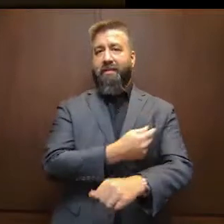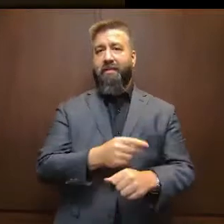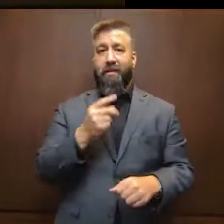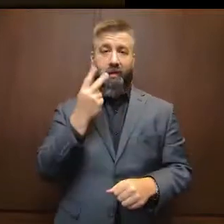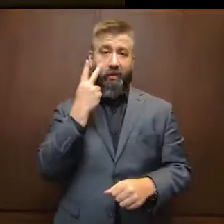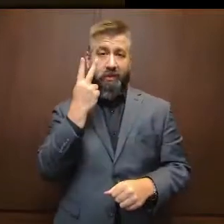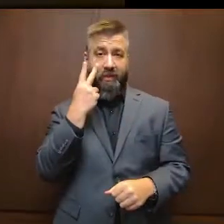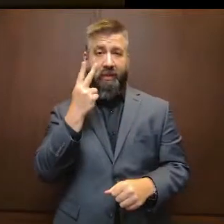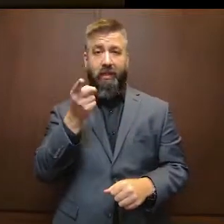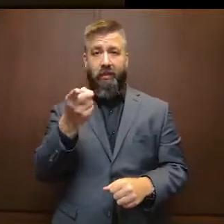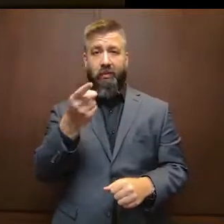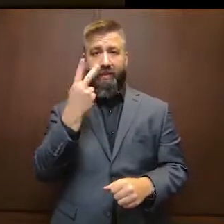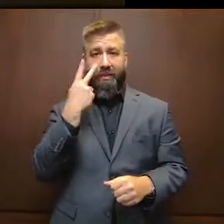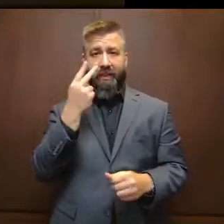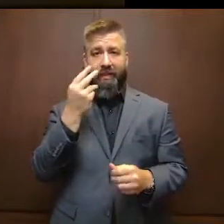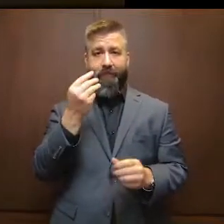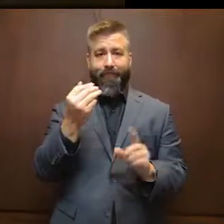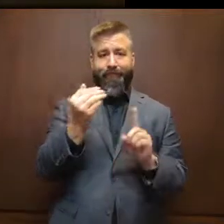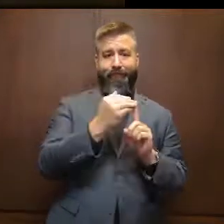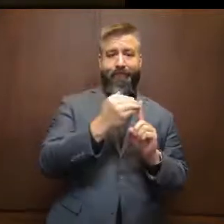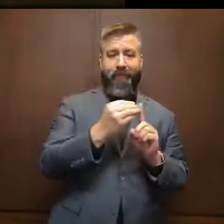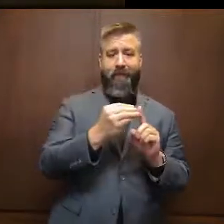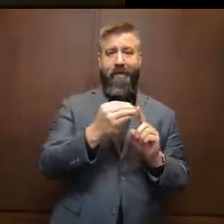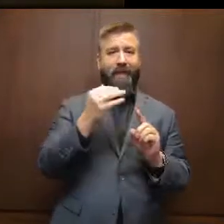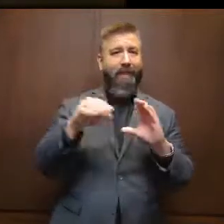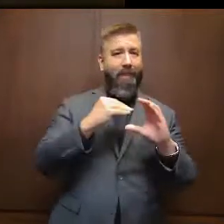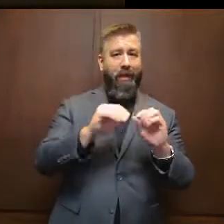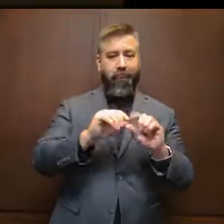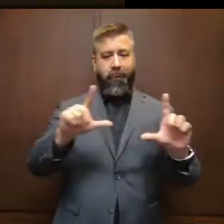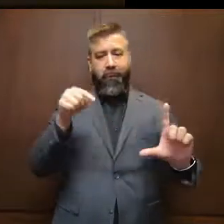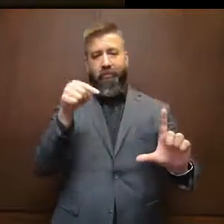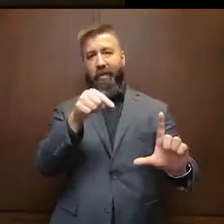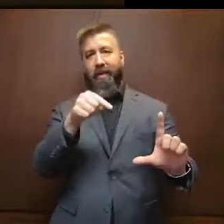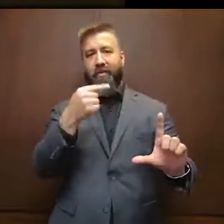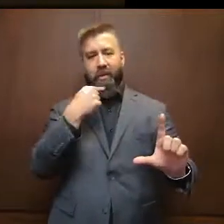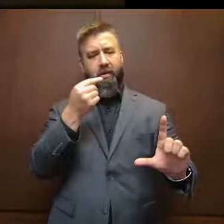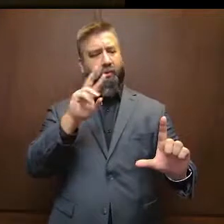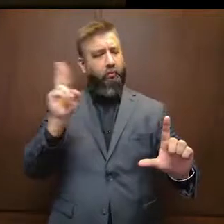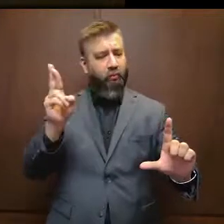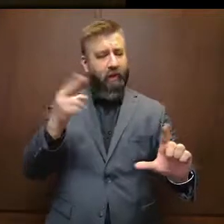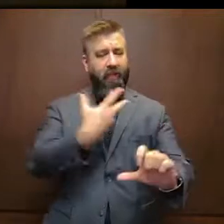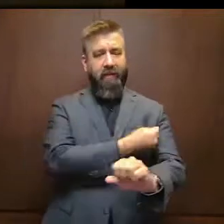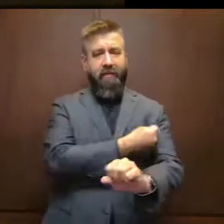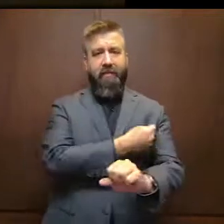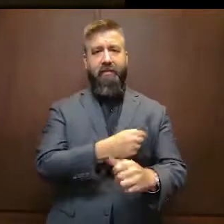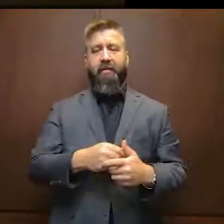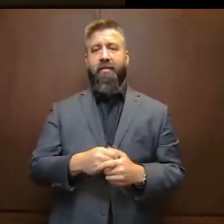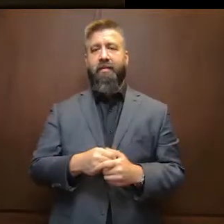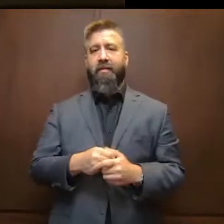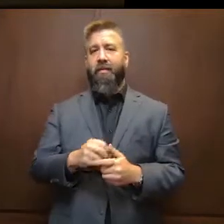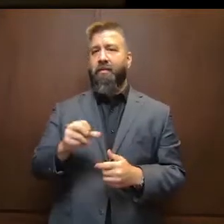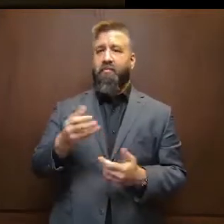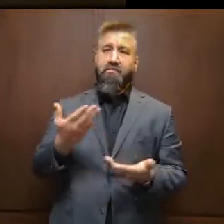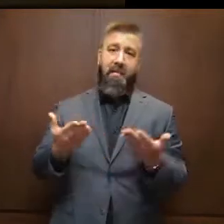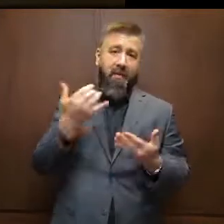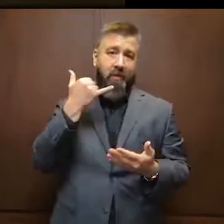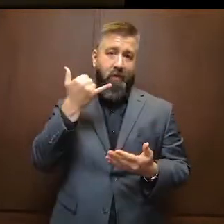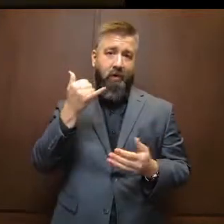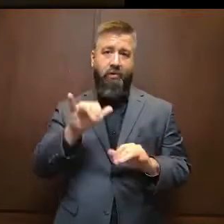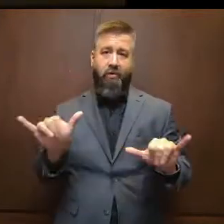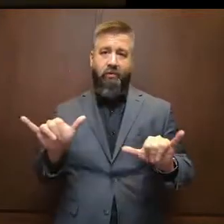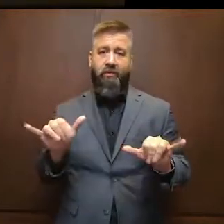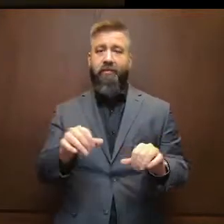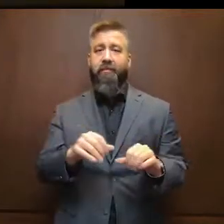see that you'll be getting that notification by your email that you submit, by the code red notification, or by a phone call. We will make